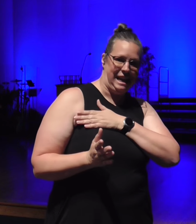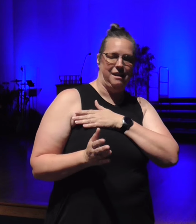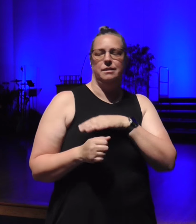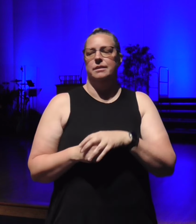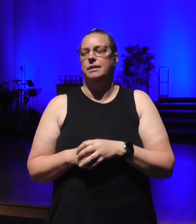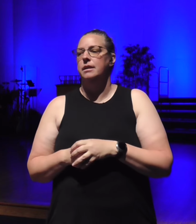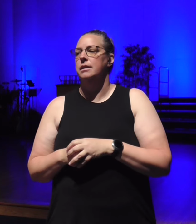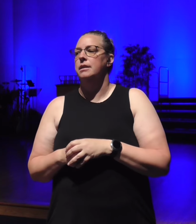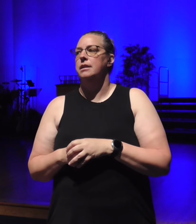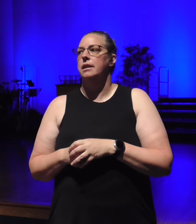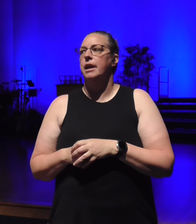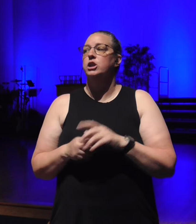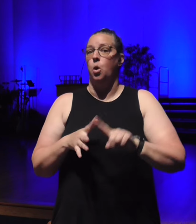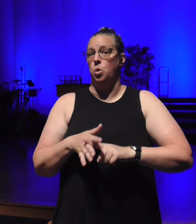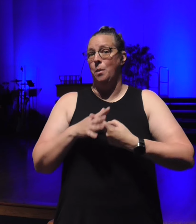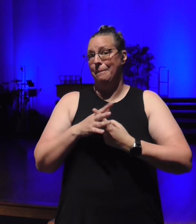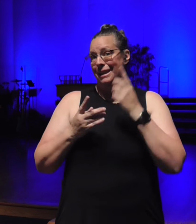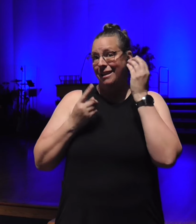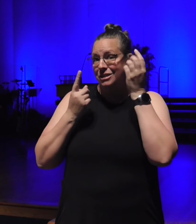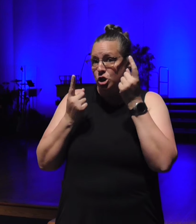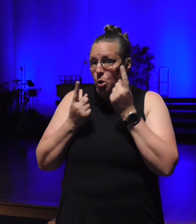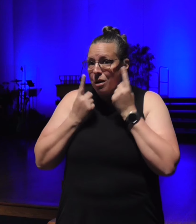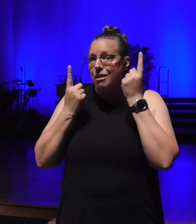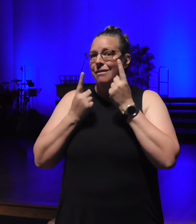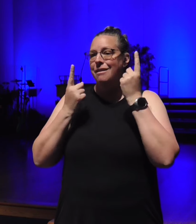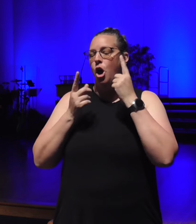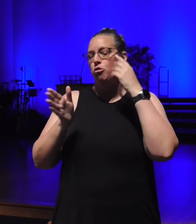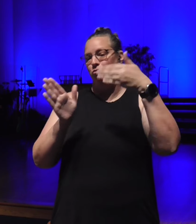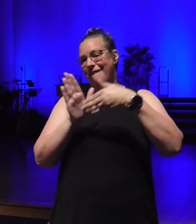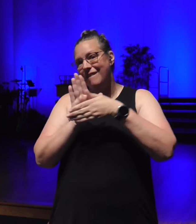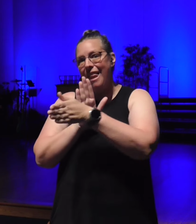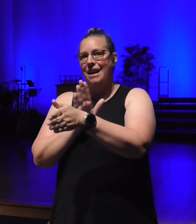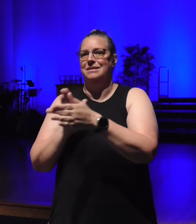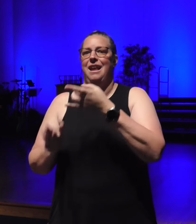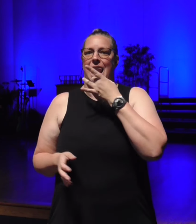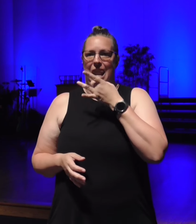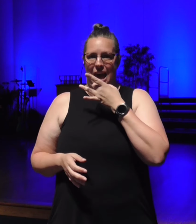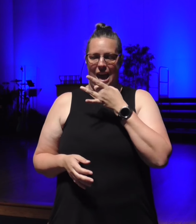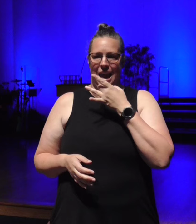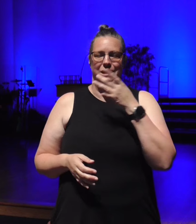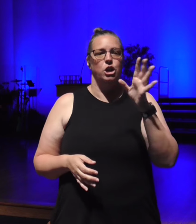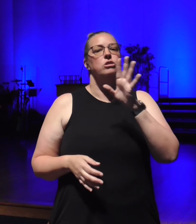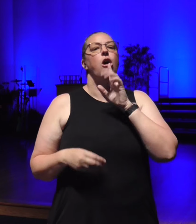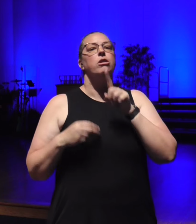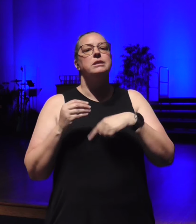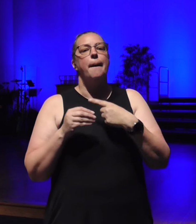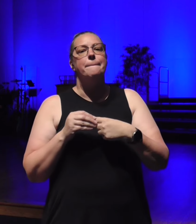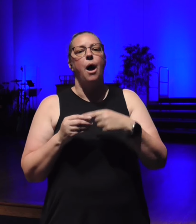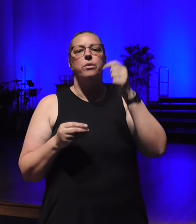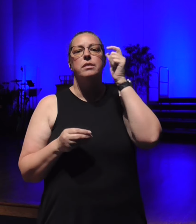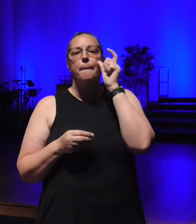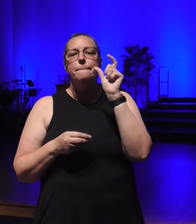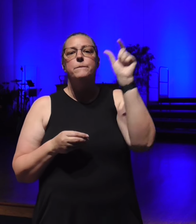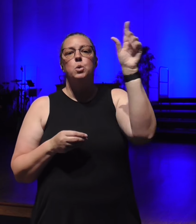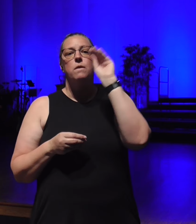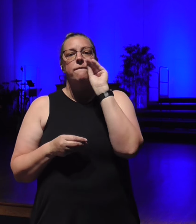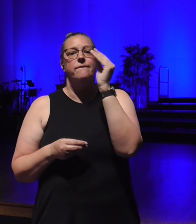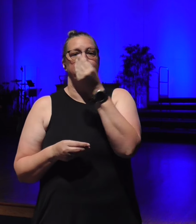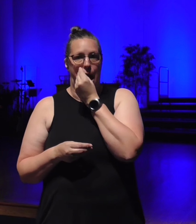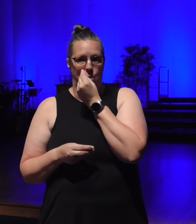order to begin to reflect the light. She talks about the moonflower, the datura,